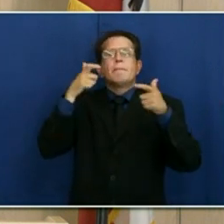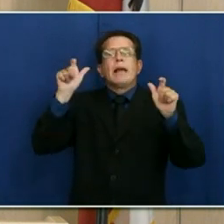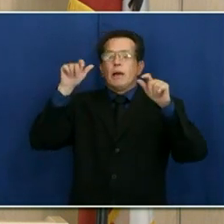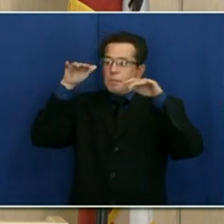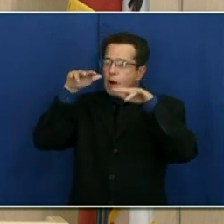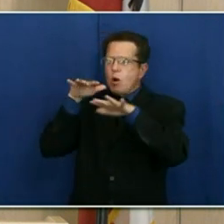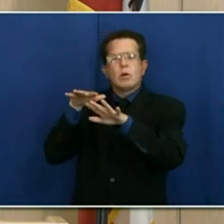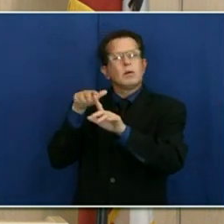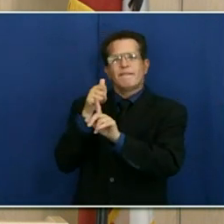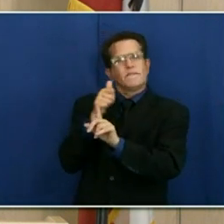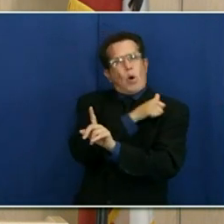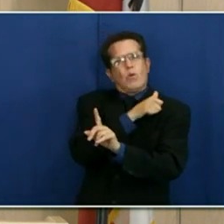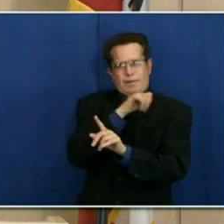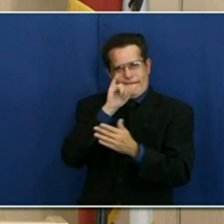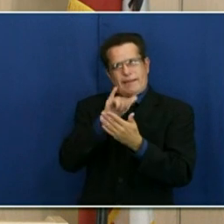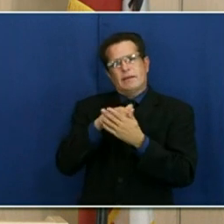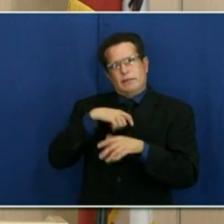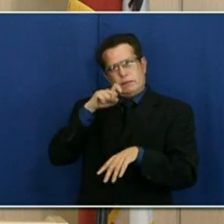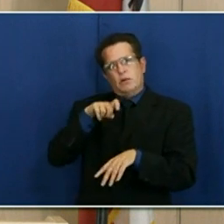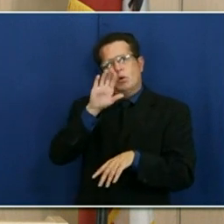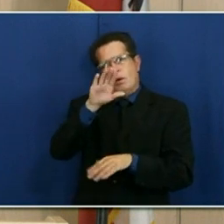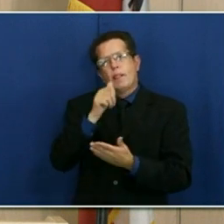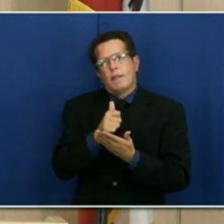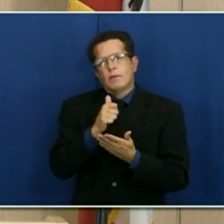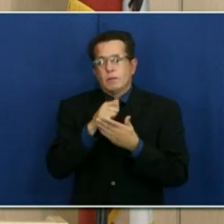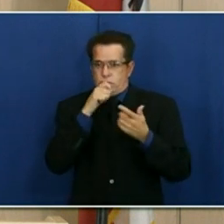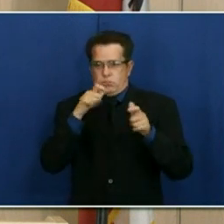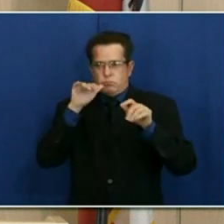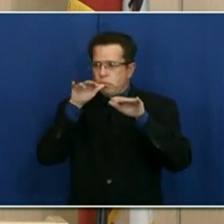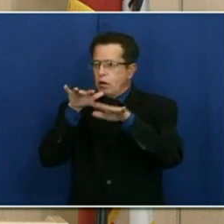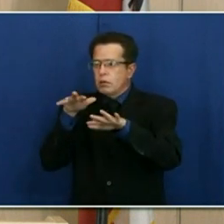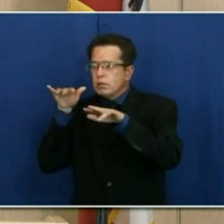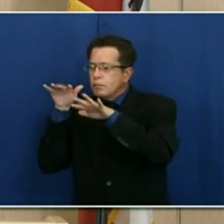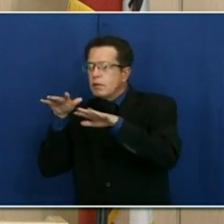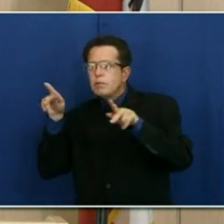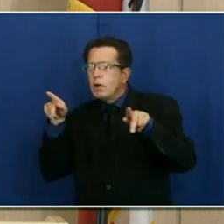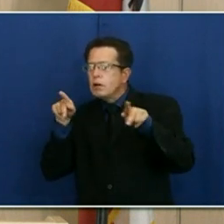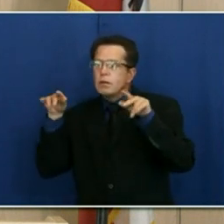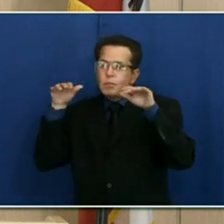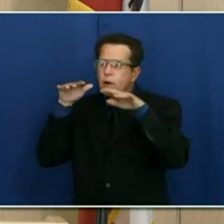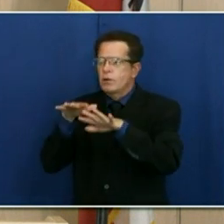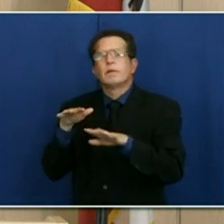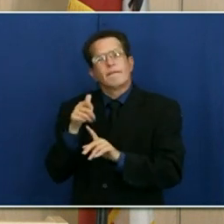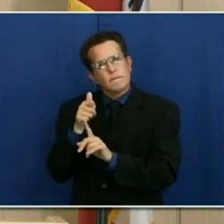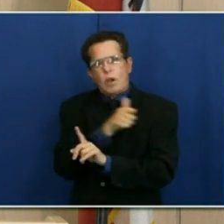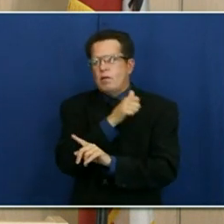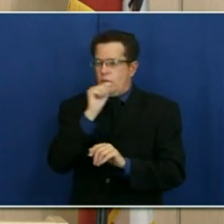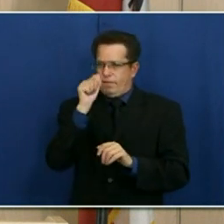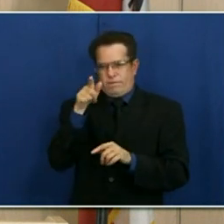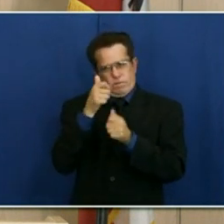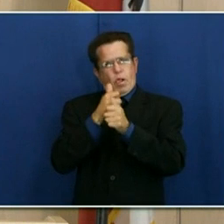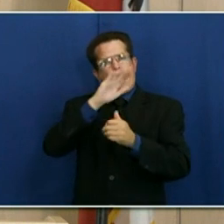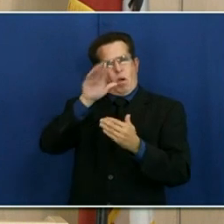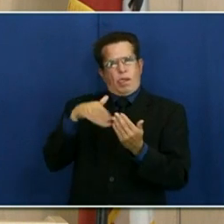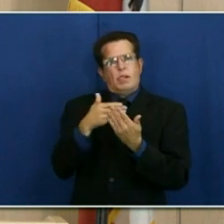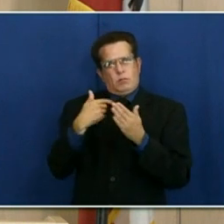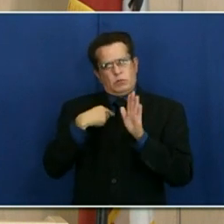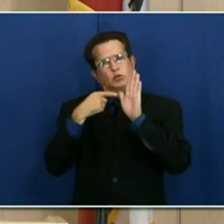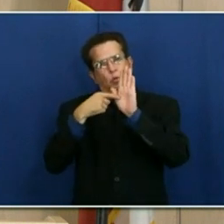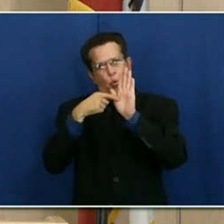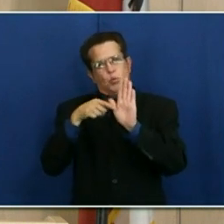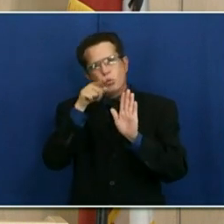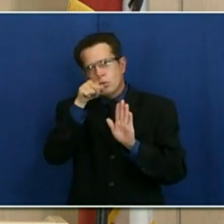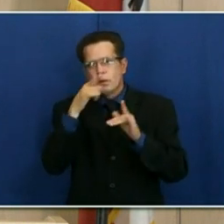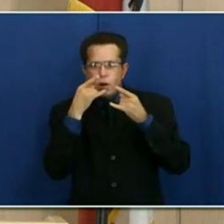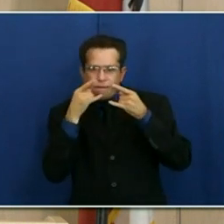settings, those gatherings, individuals getting together, along with all of the public health advice that we continue to give around utilizing face